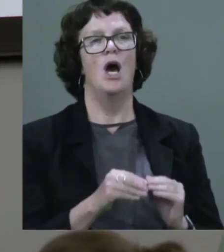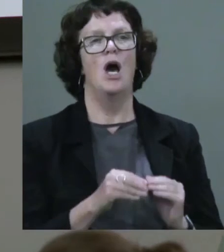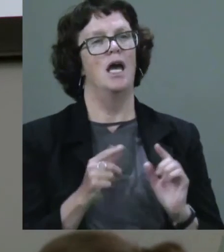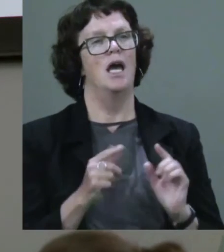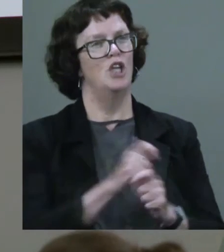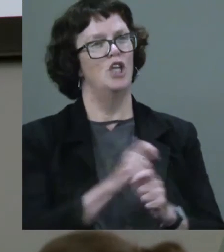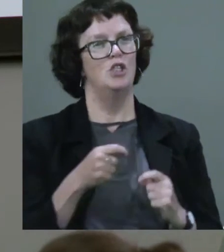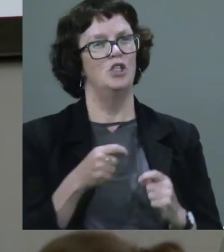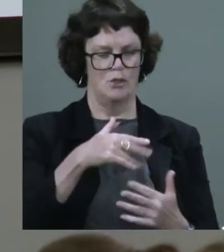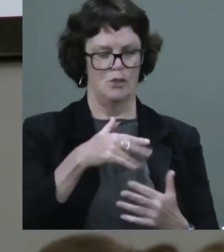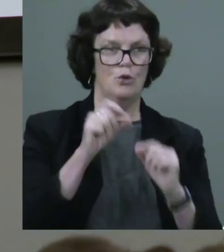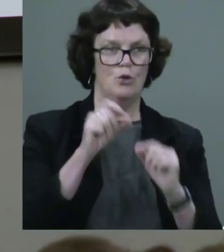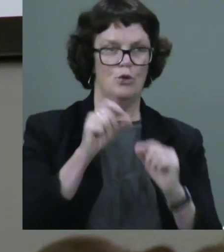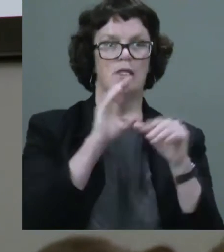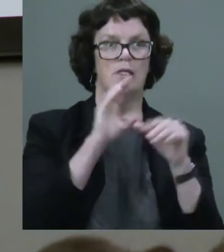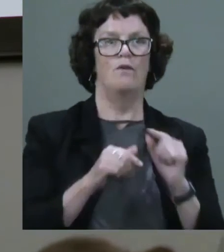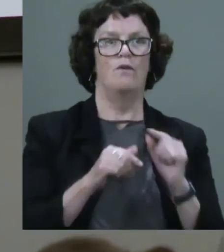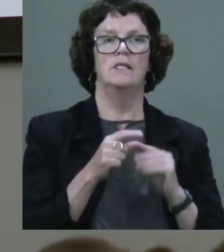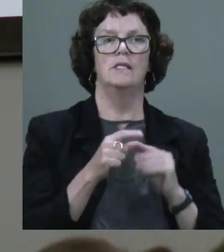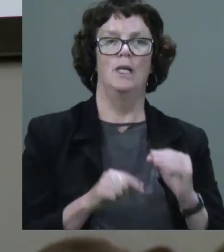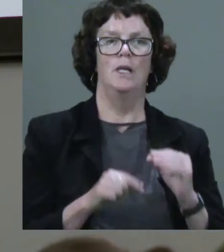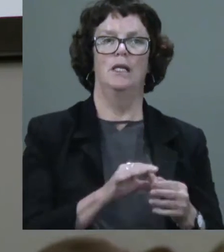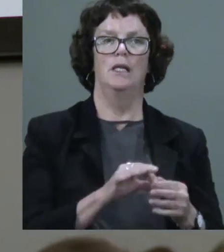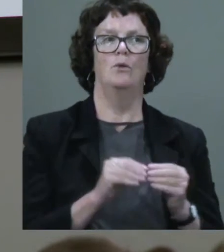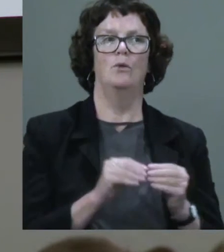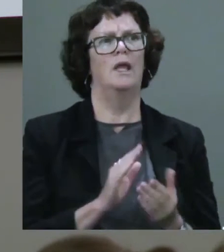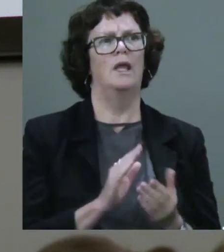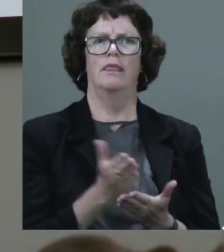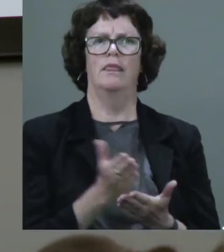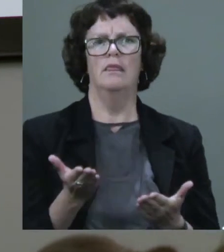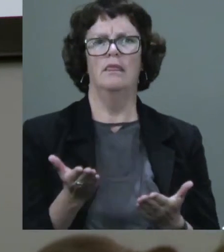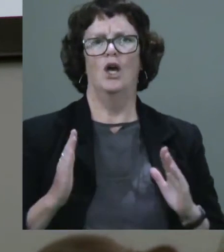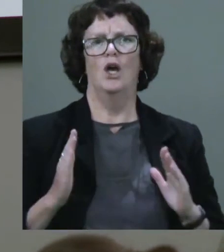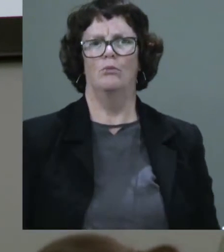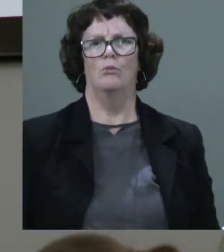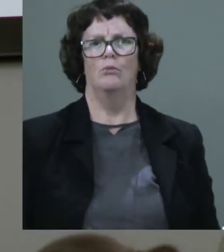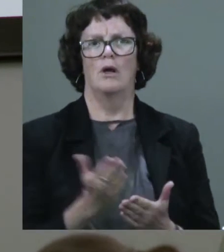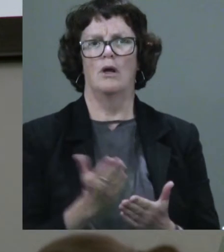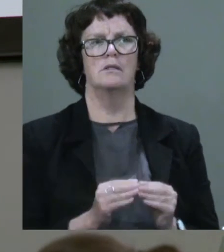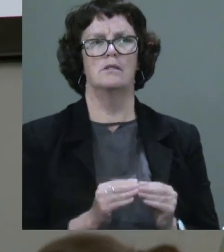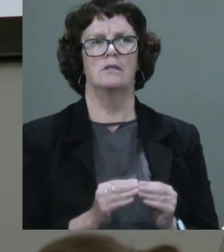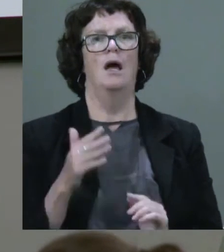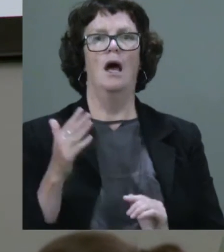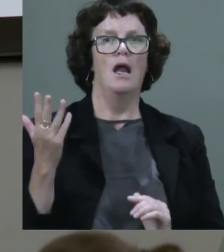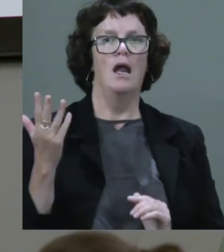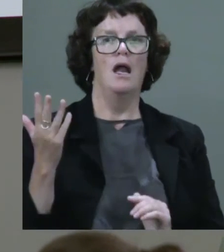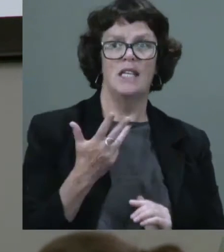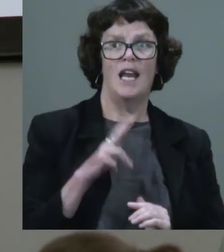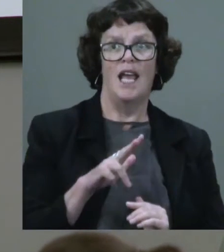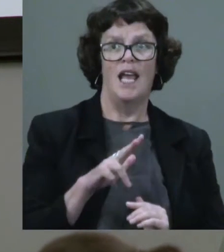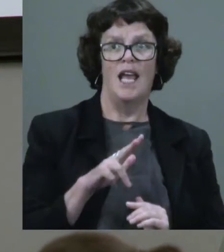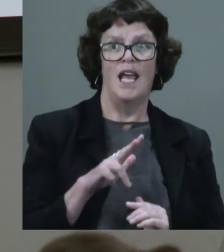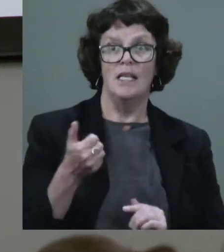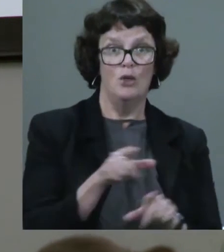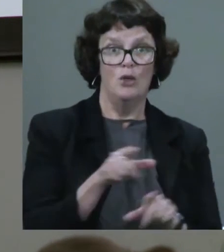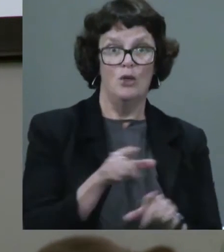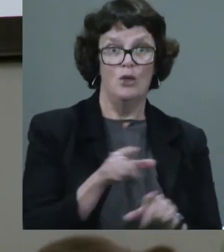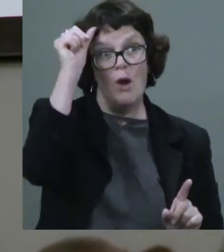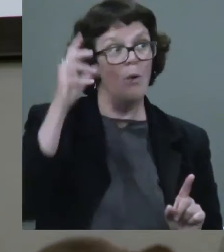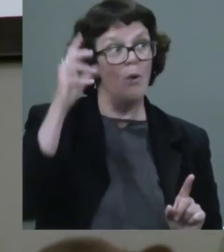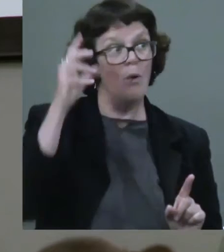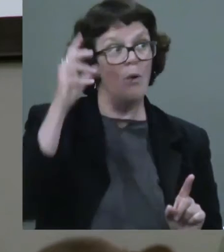focus on fundamental human rights. In 1986, am I telling you things you don't know or you do